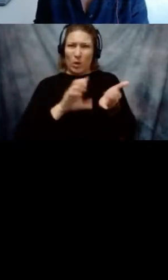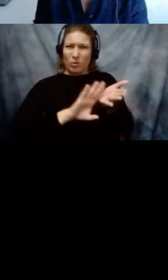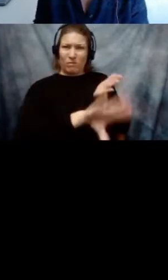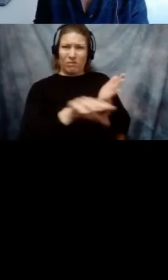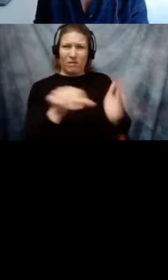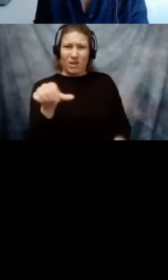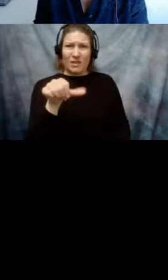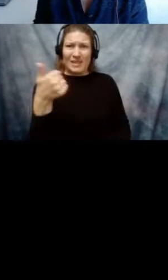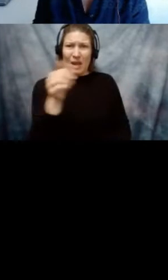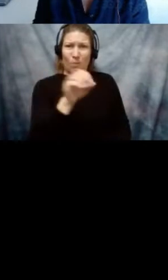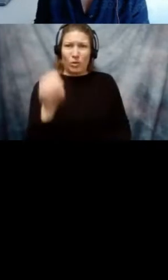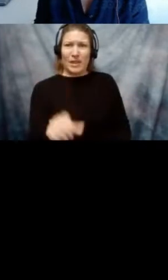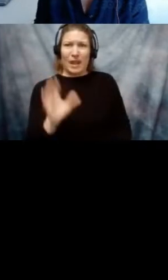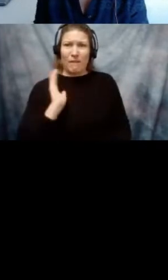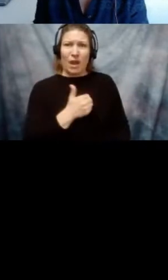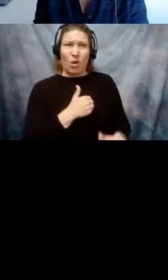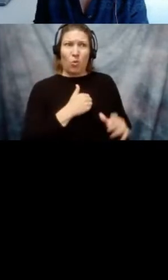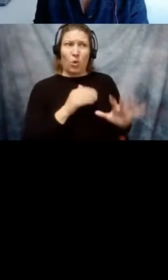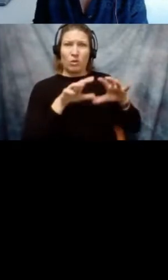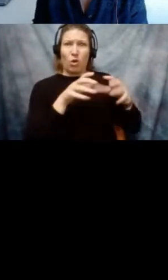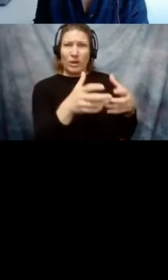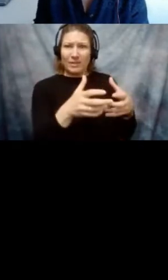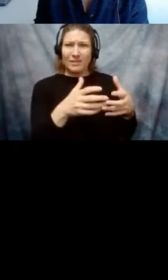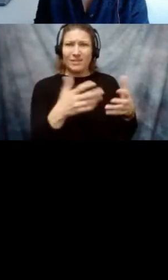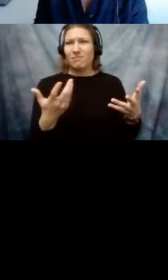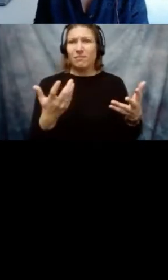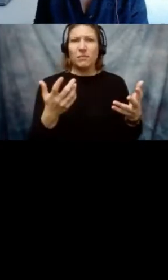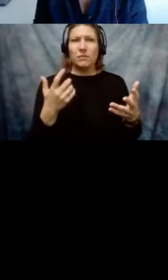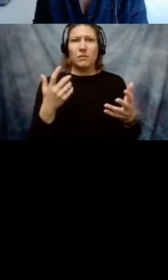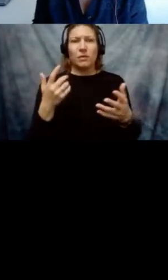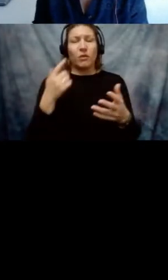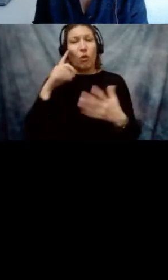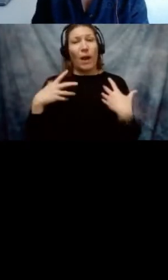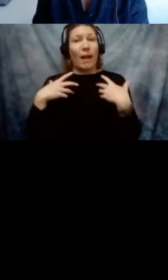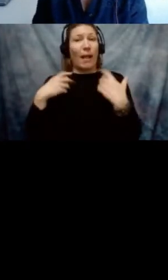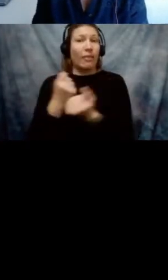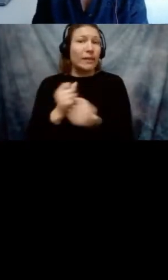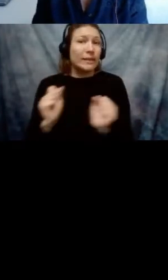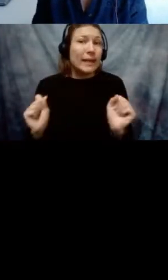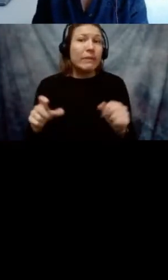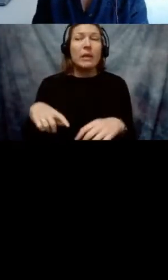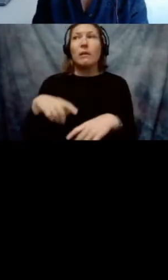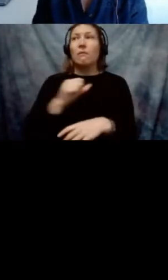compliance training, or our health and safety courses, or our staff development programs?